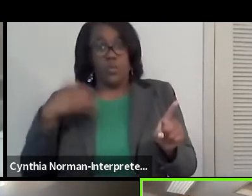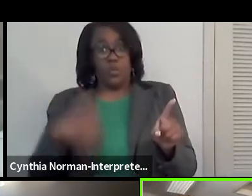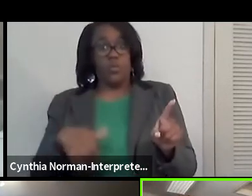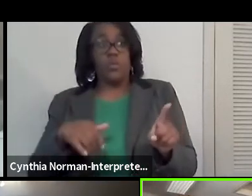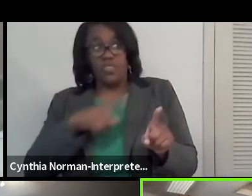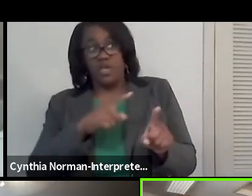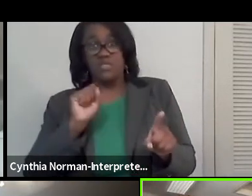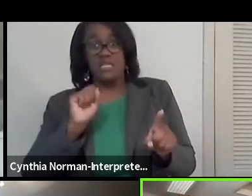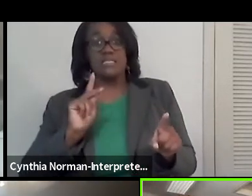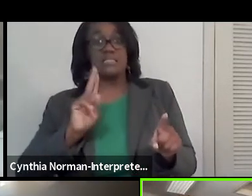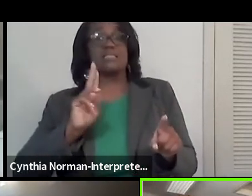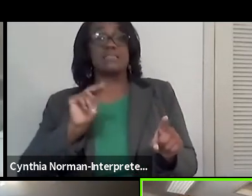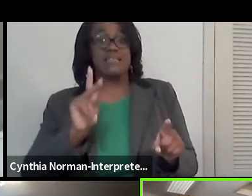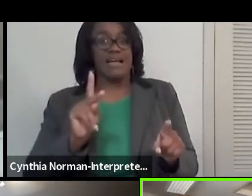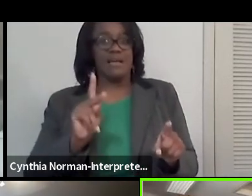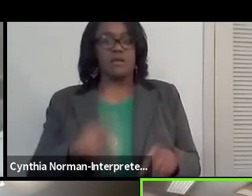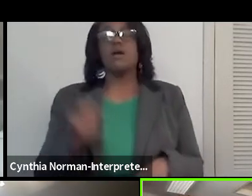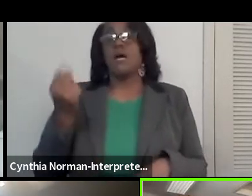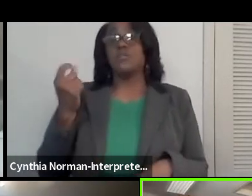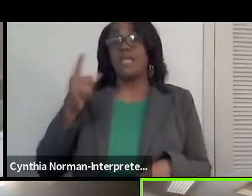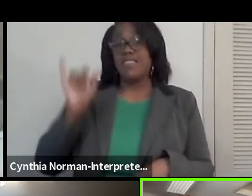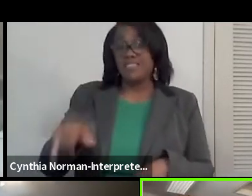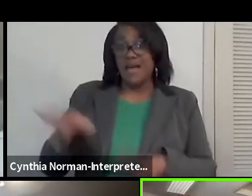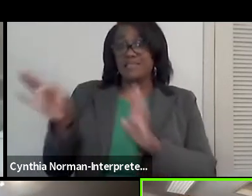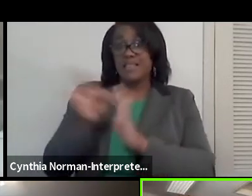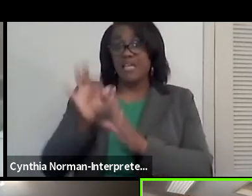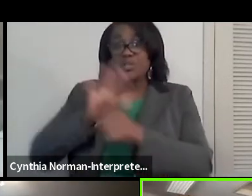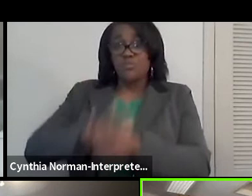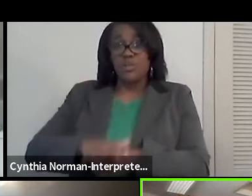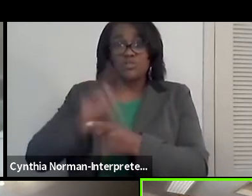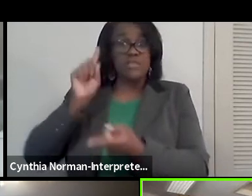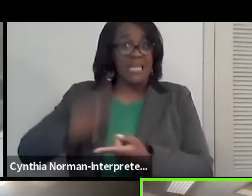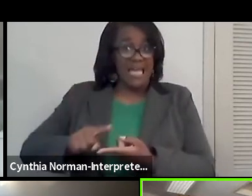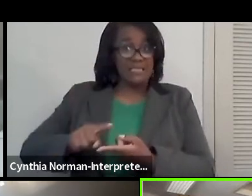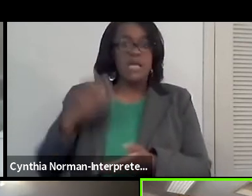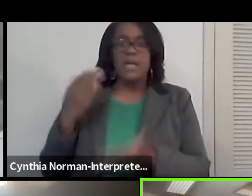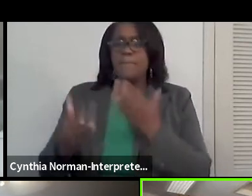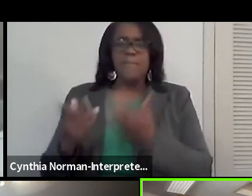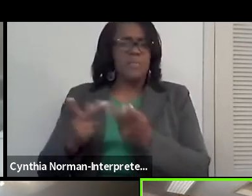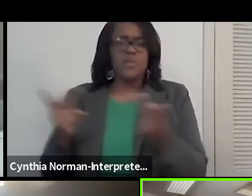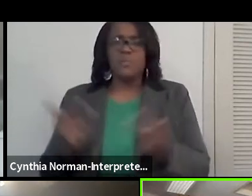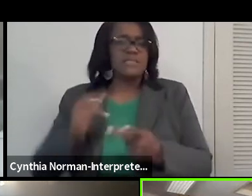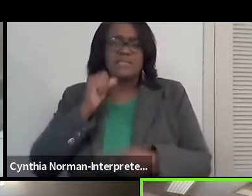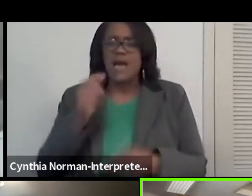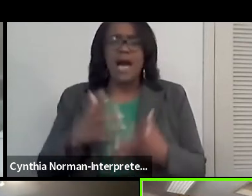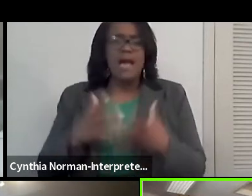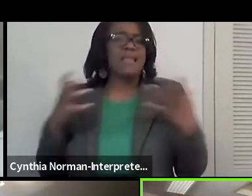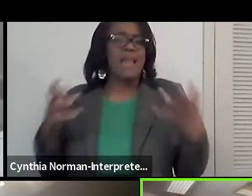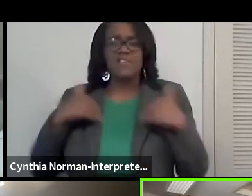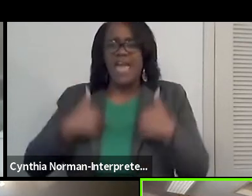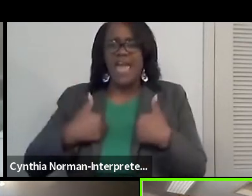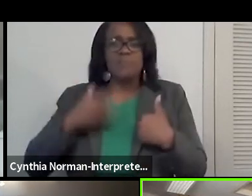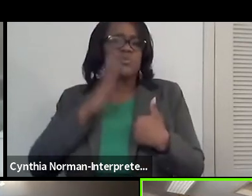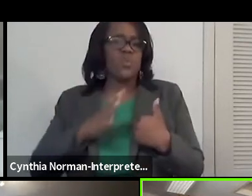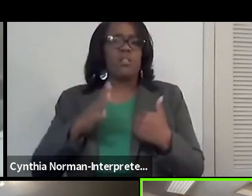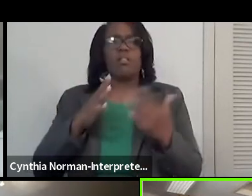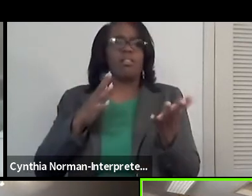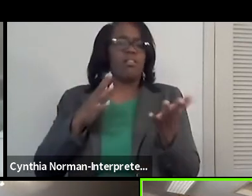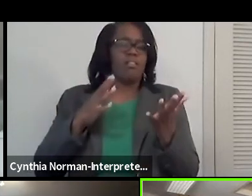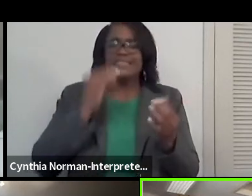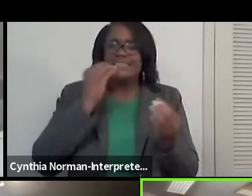And so in some places where that selection pressure is less, like maybe there's a place where there aren't a lot of predatory felids, and